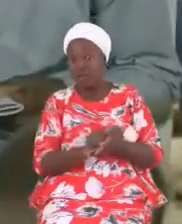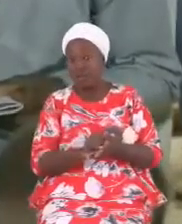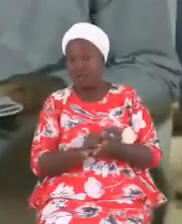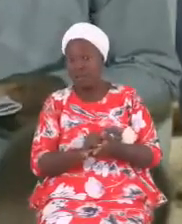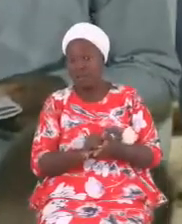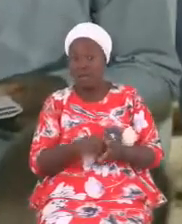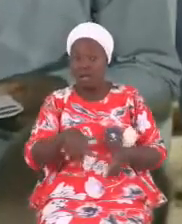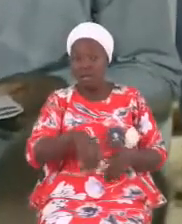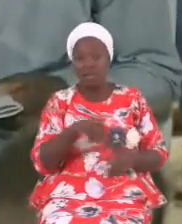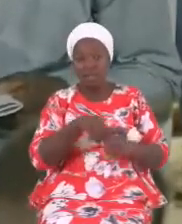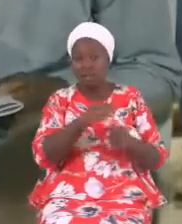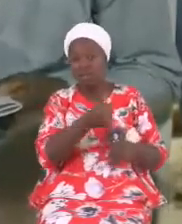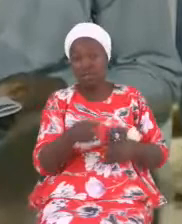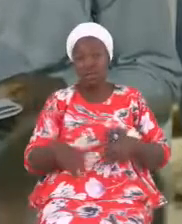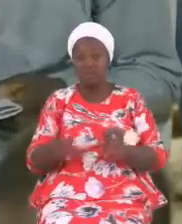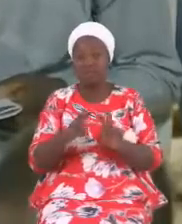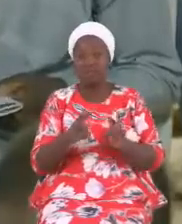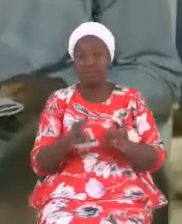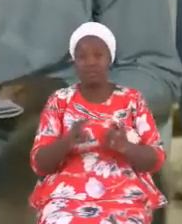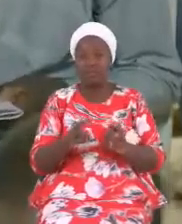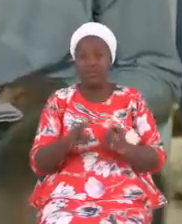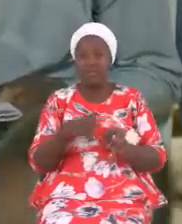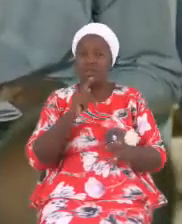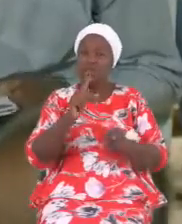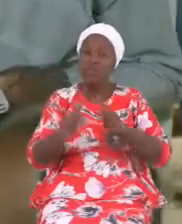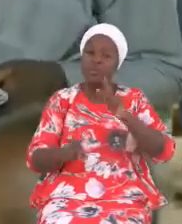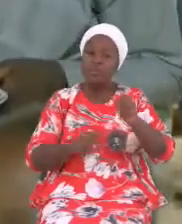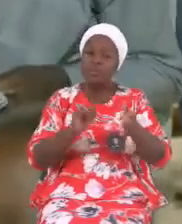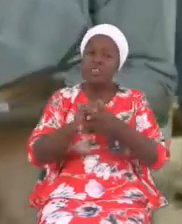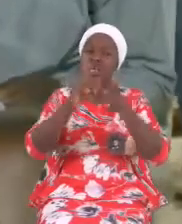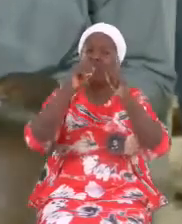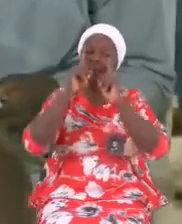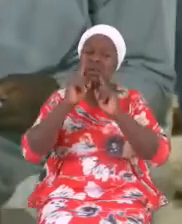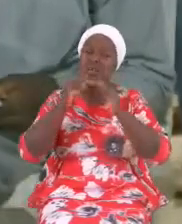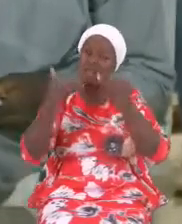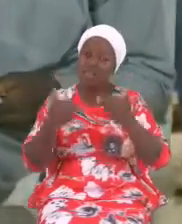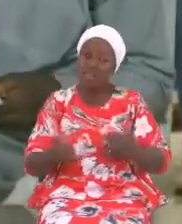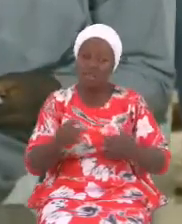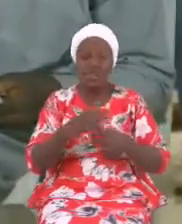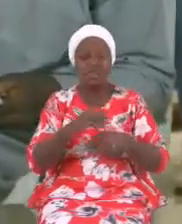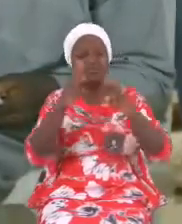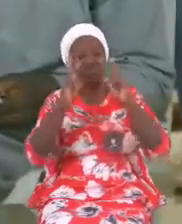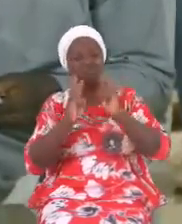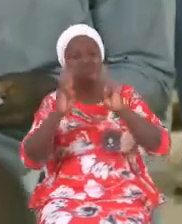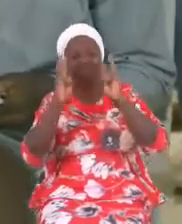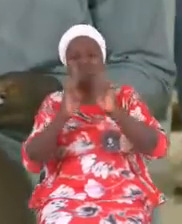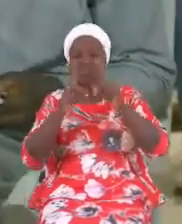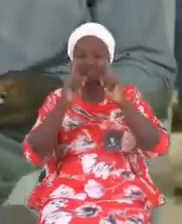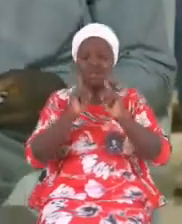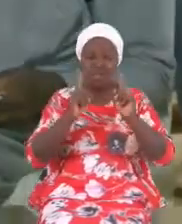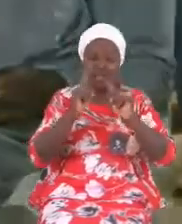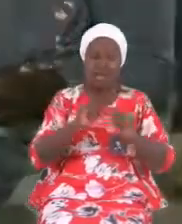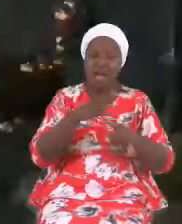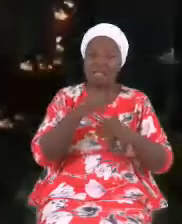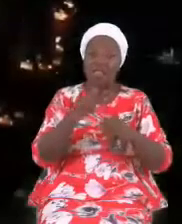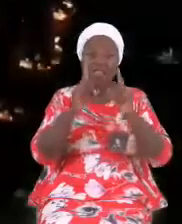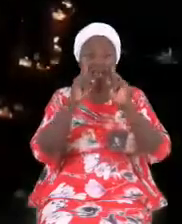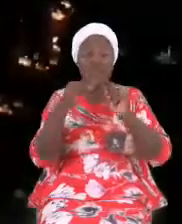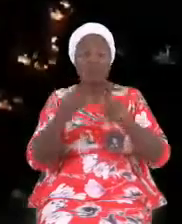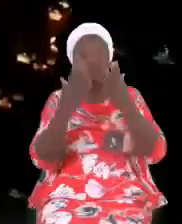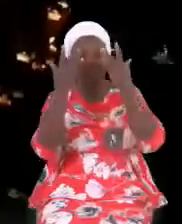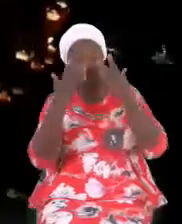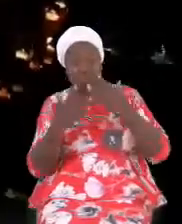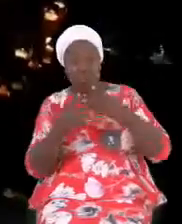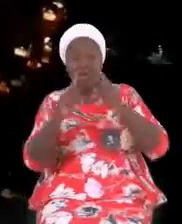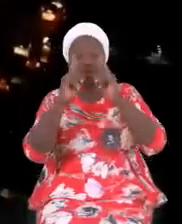other side. The people who cry now, and they're shedding tears, tears of sorrow, tears